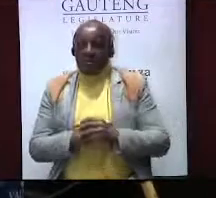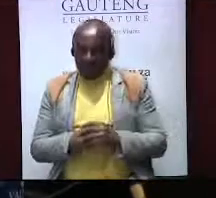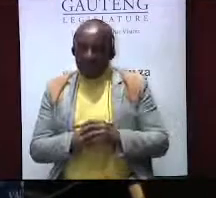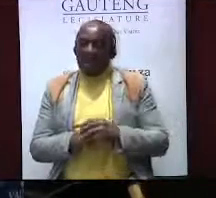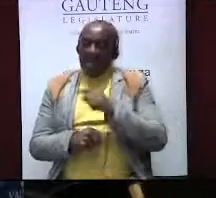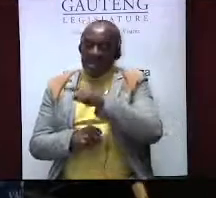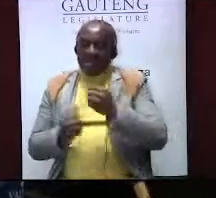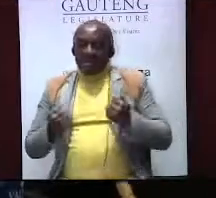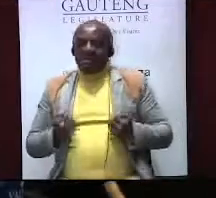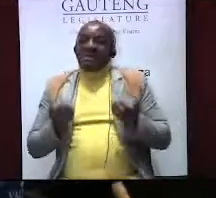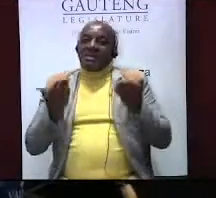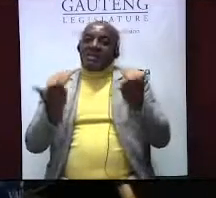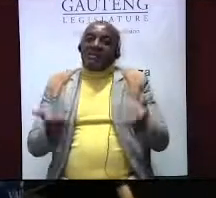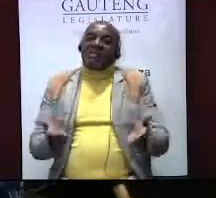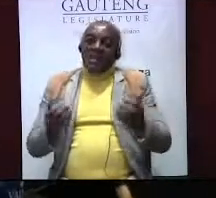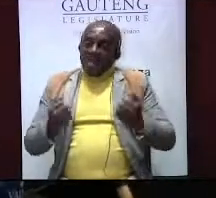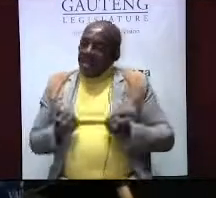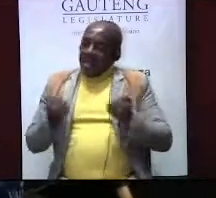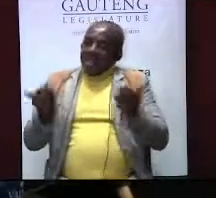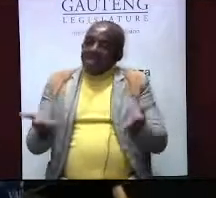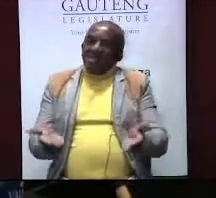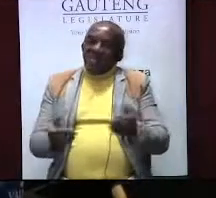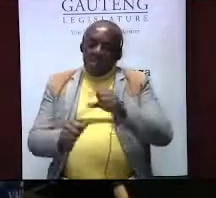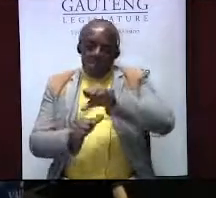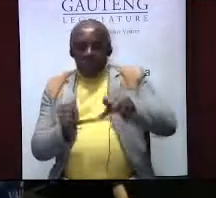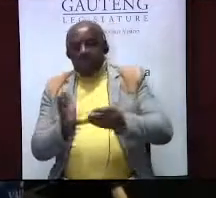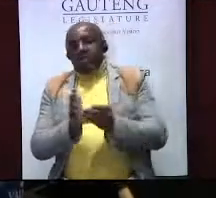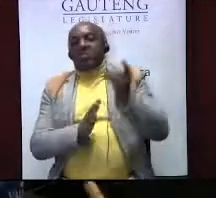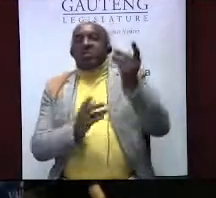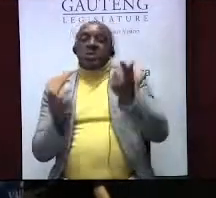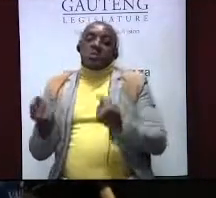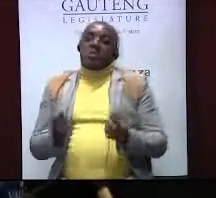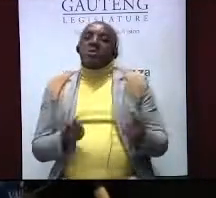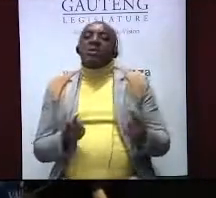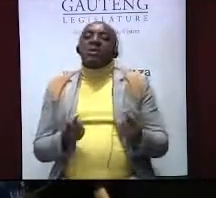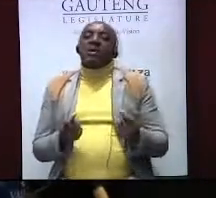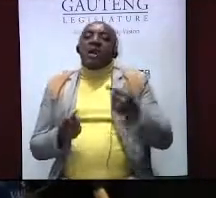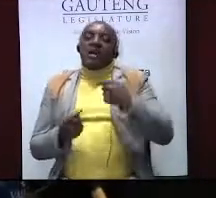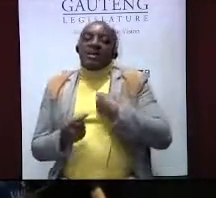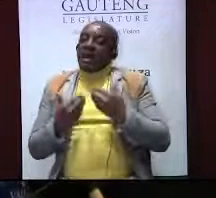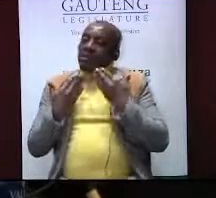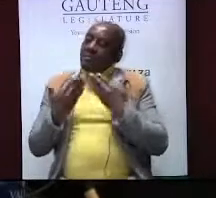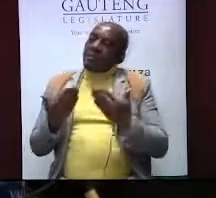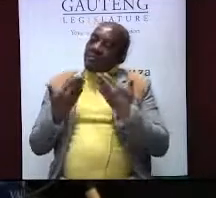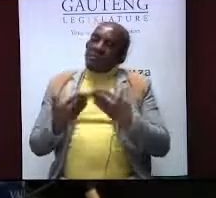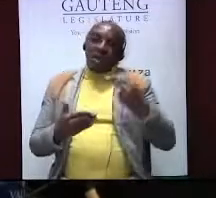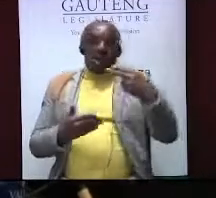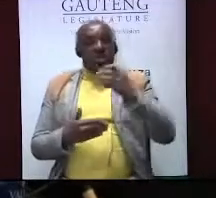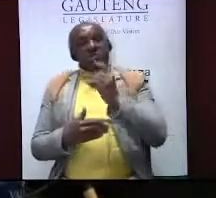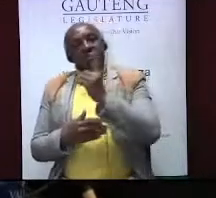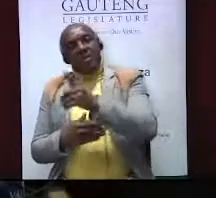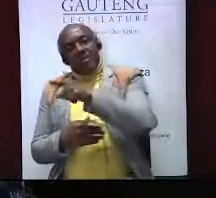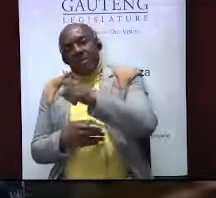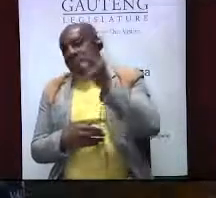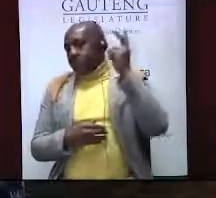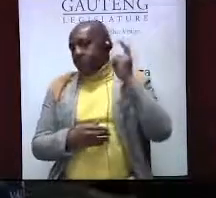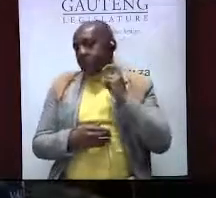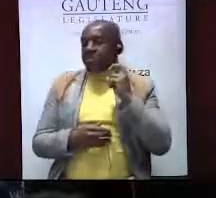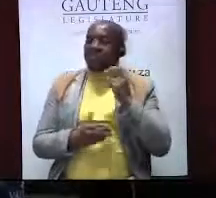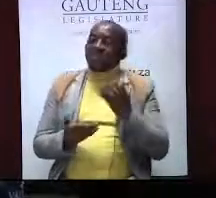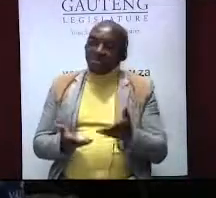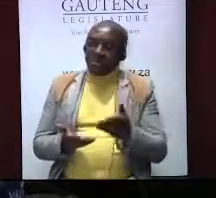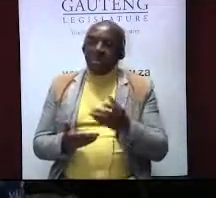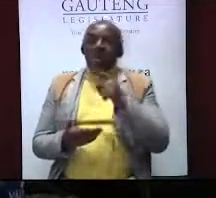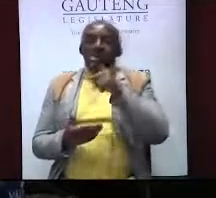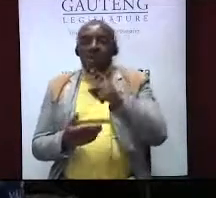those services are the services that social development is doing. I'm very thankful, HOD, to hear you saying